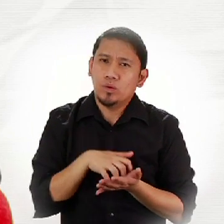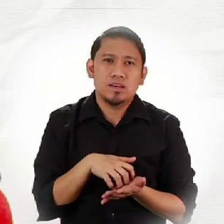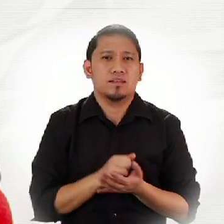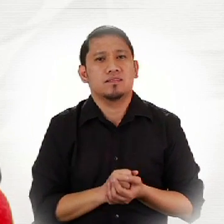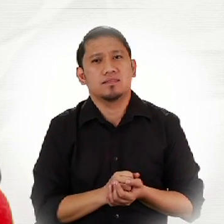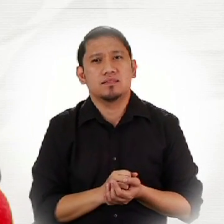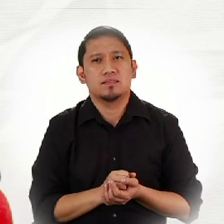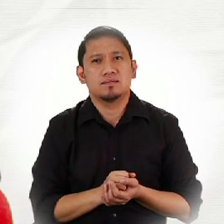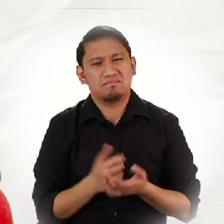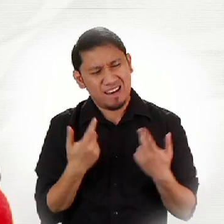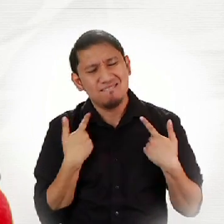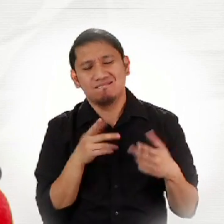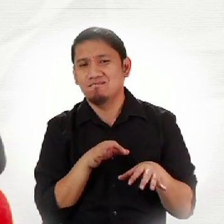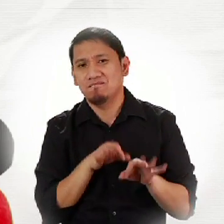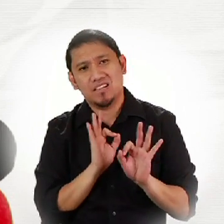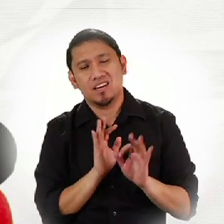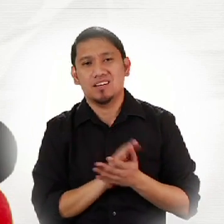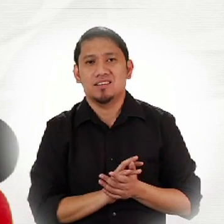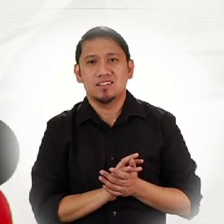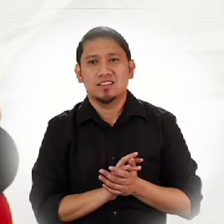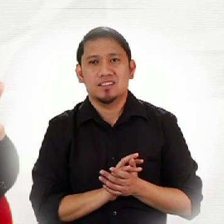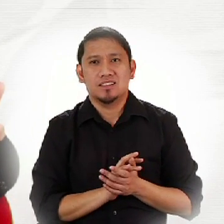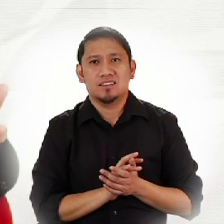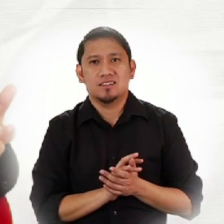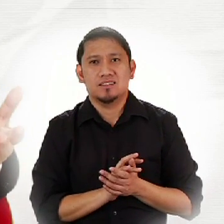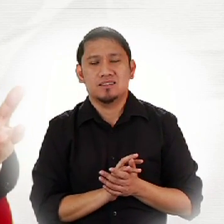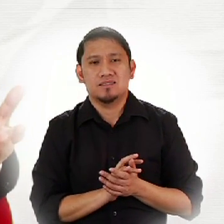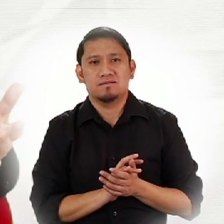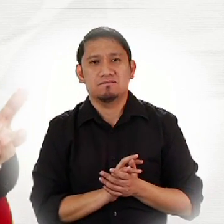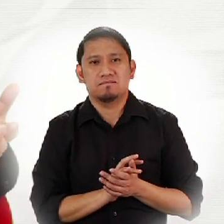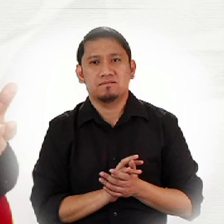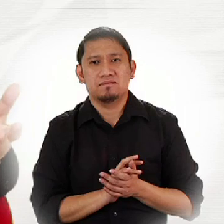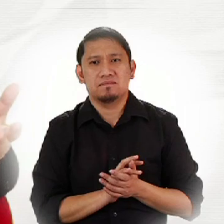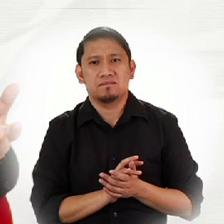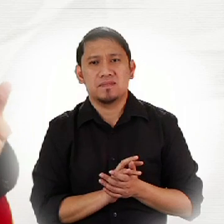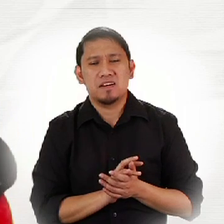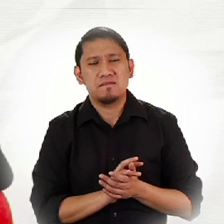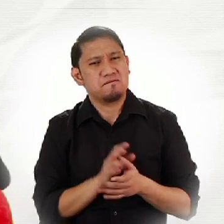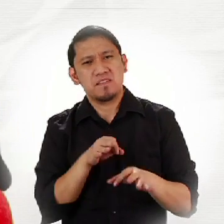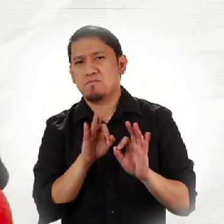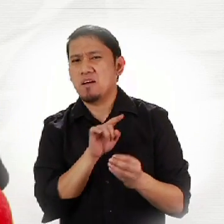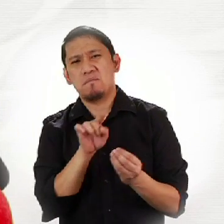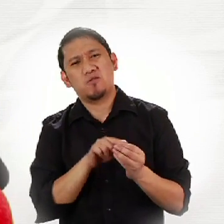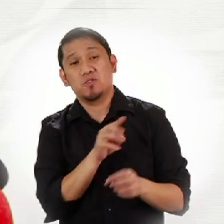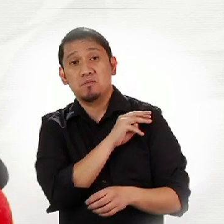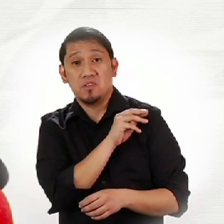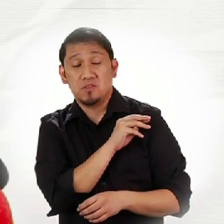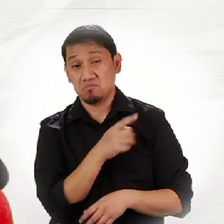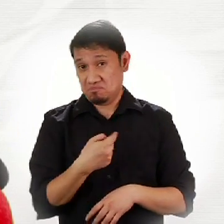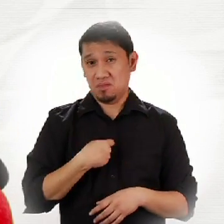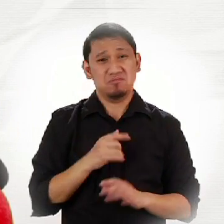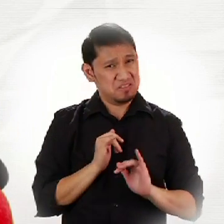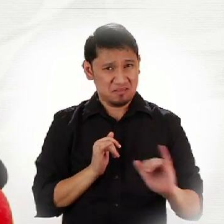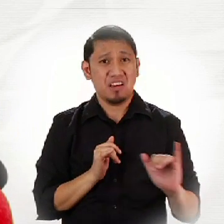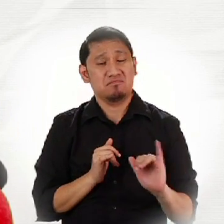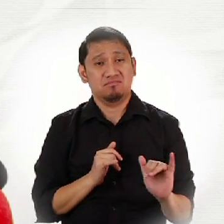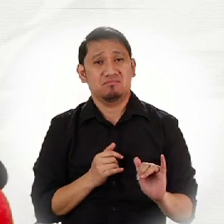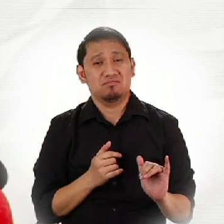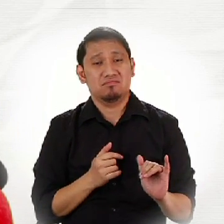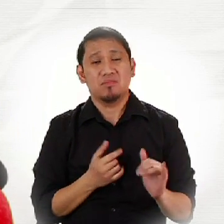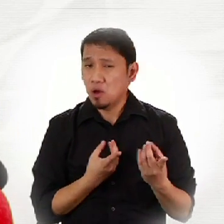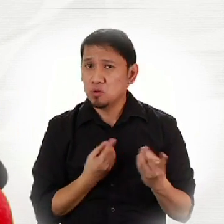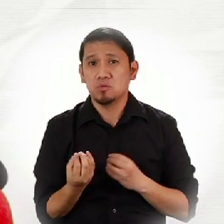fearful before this mission? I do. It